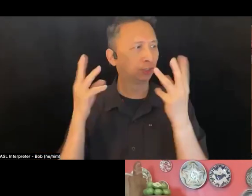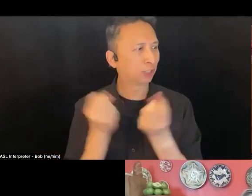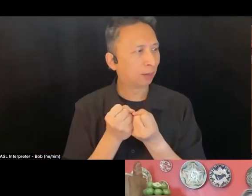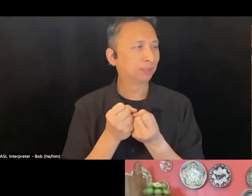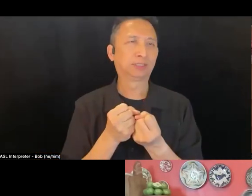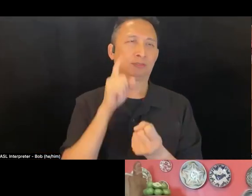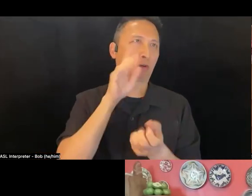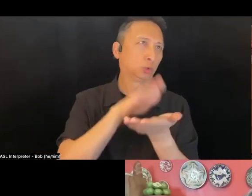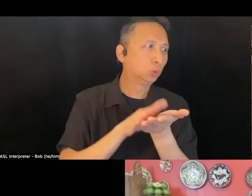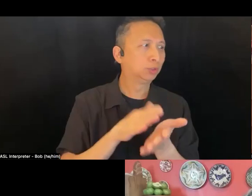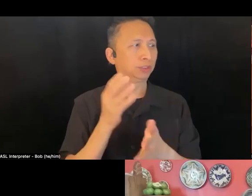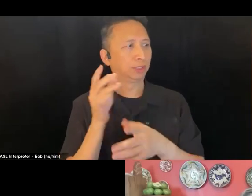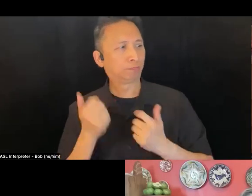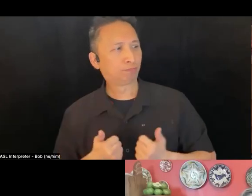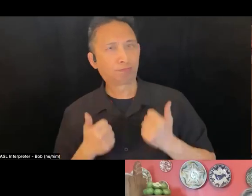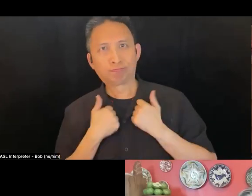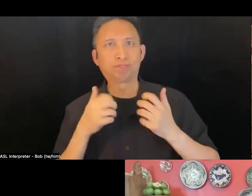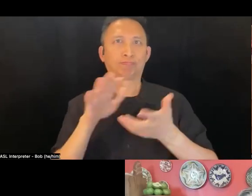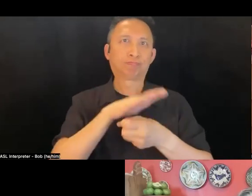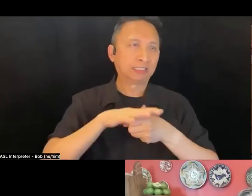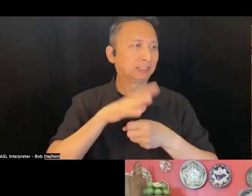organizations. I'm so pleased to welcome you back, Robin.